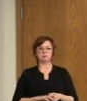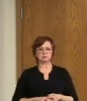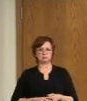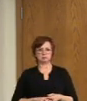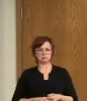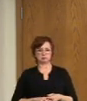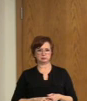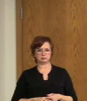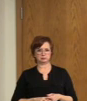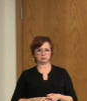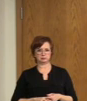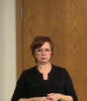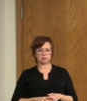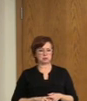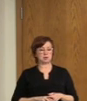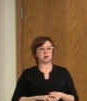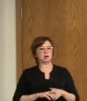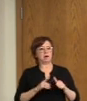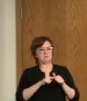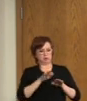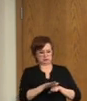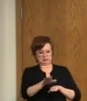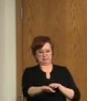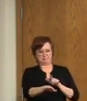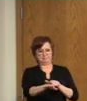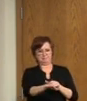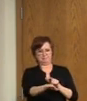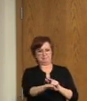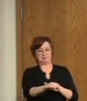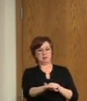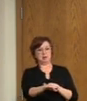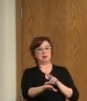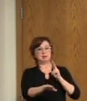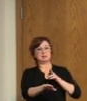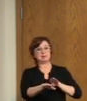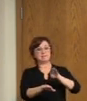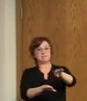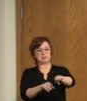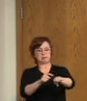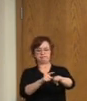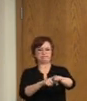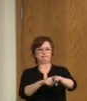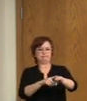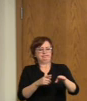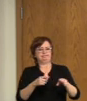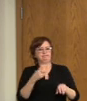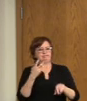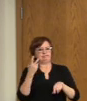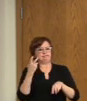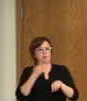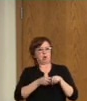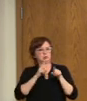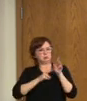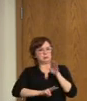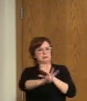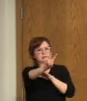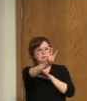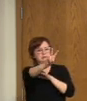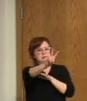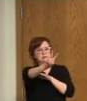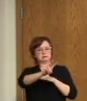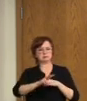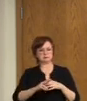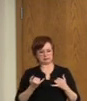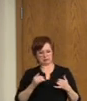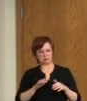options for adjustment on phase 2? It's hard to tell right now because we're just starting at the beginning of phase 1, but we